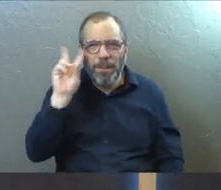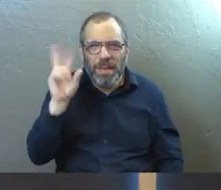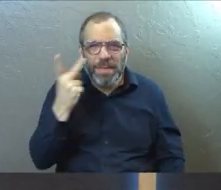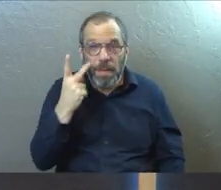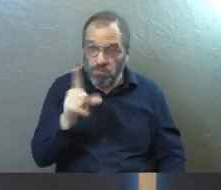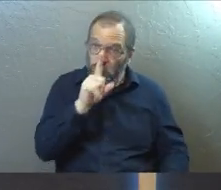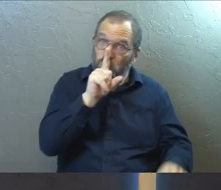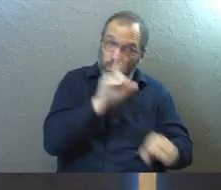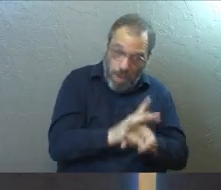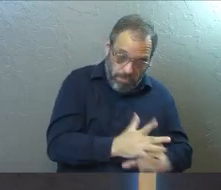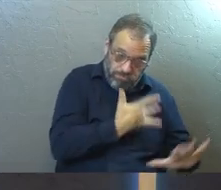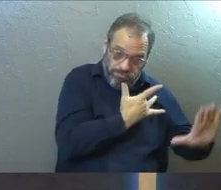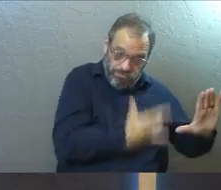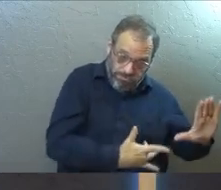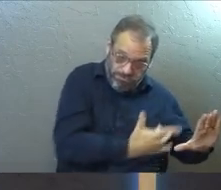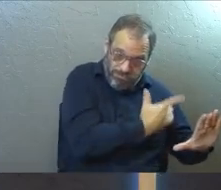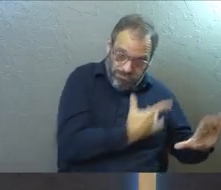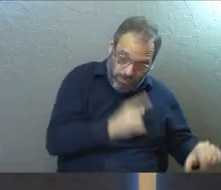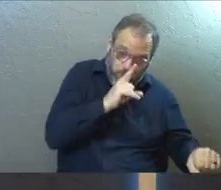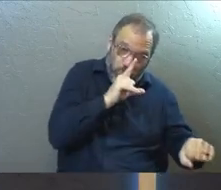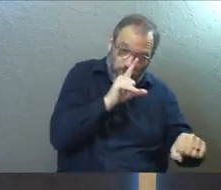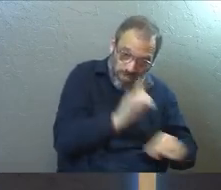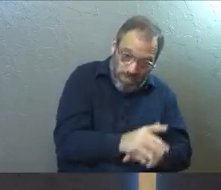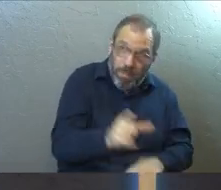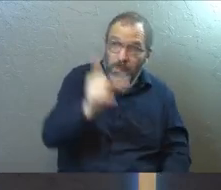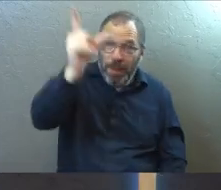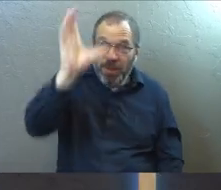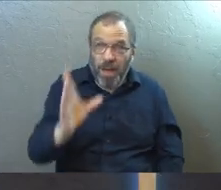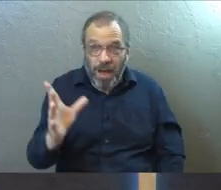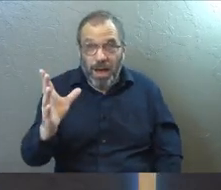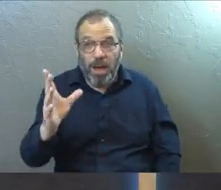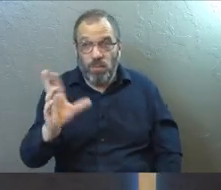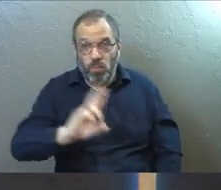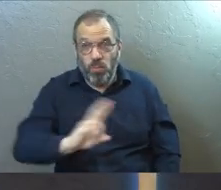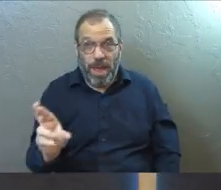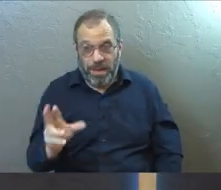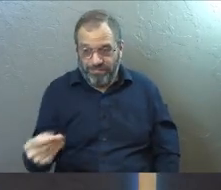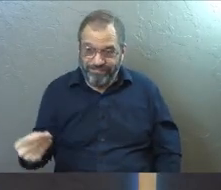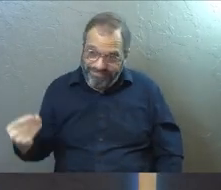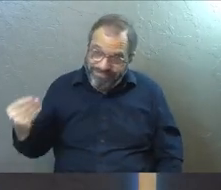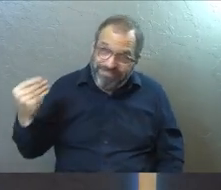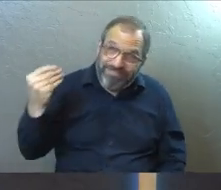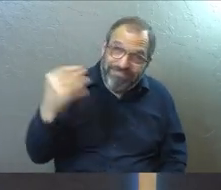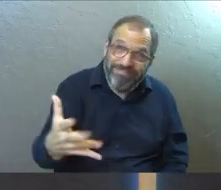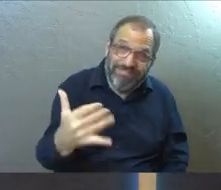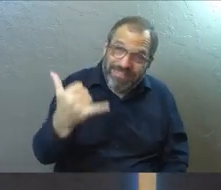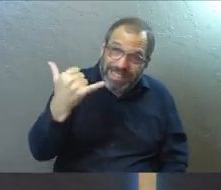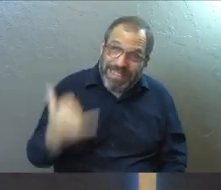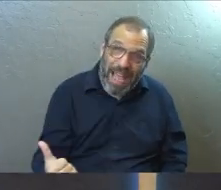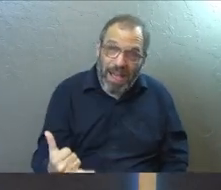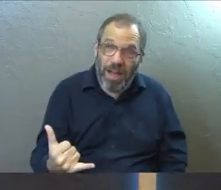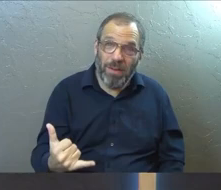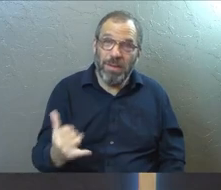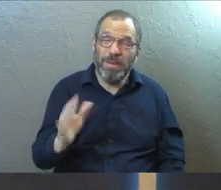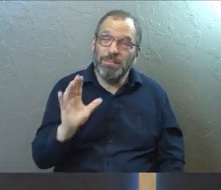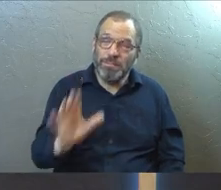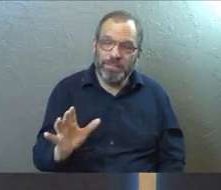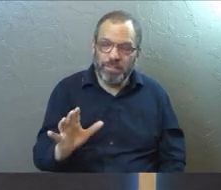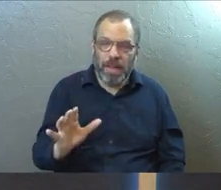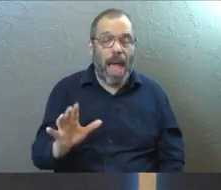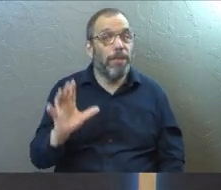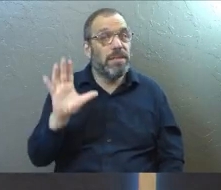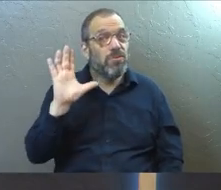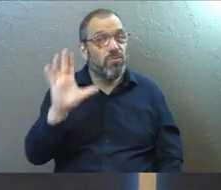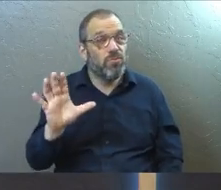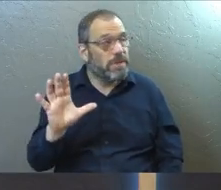have that promise and that seal, but man, does God have some more for you right now. Right? So this